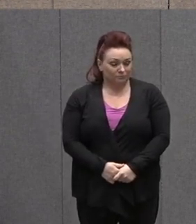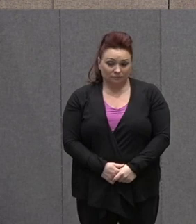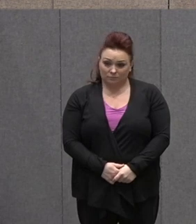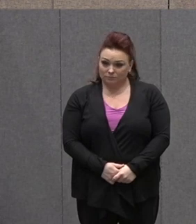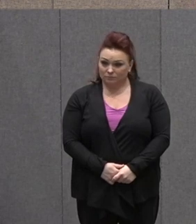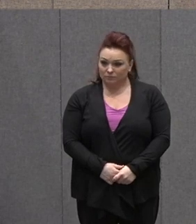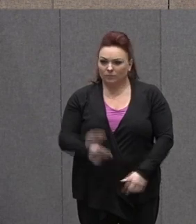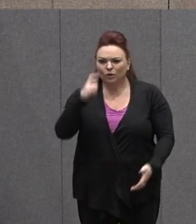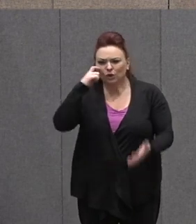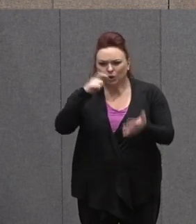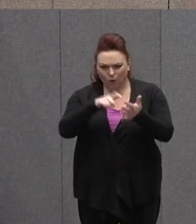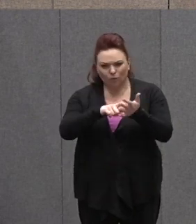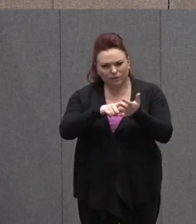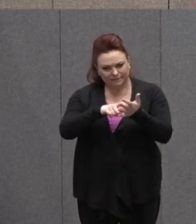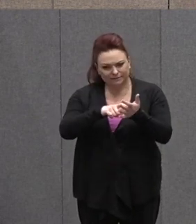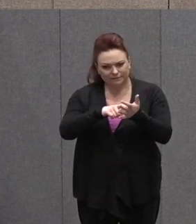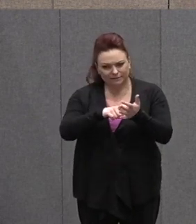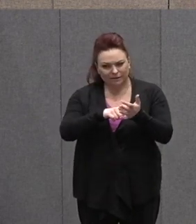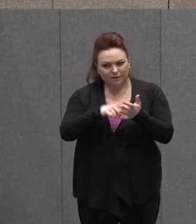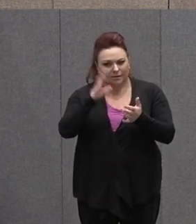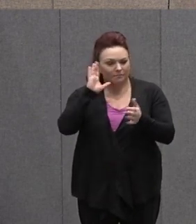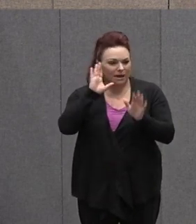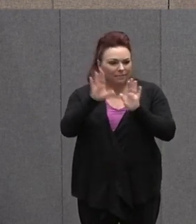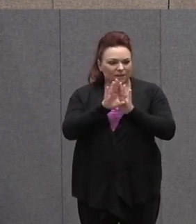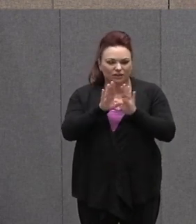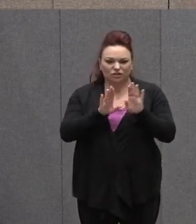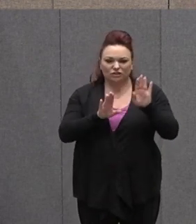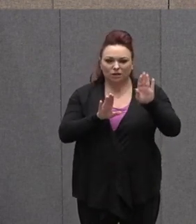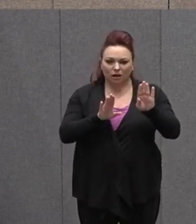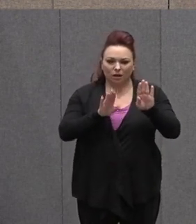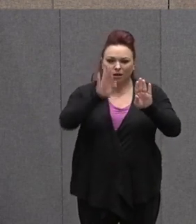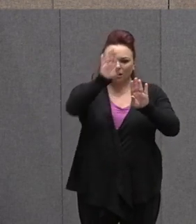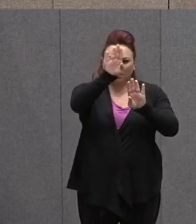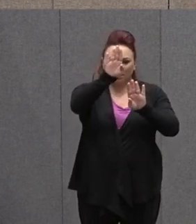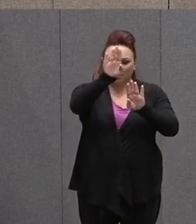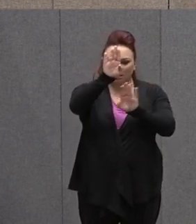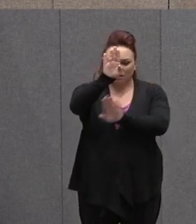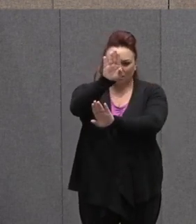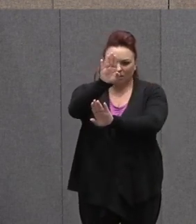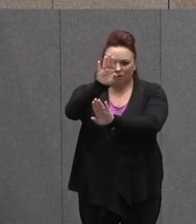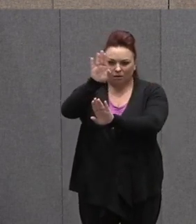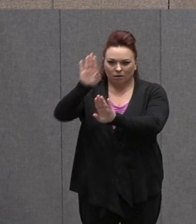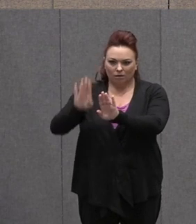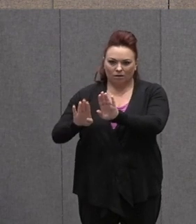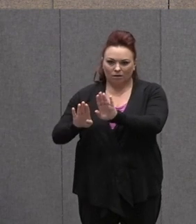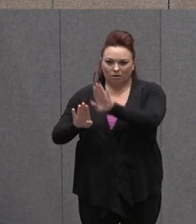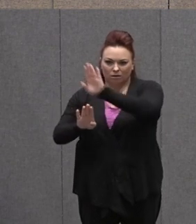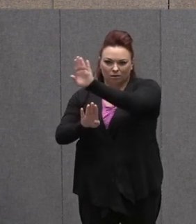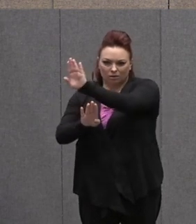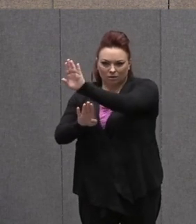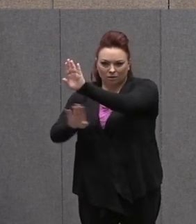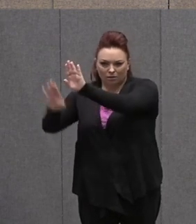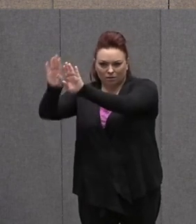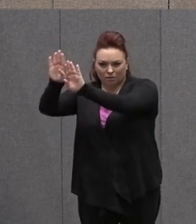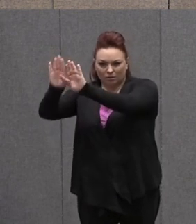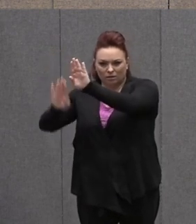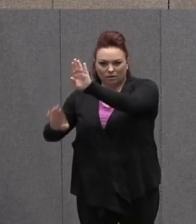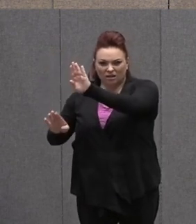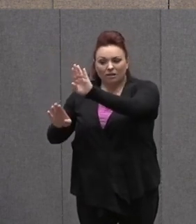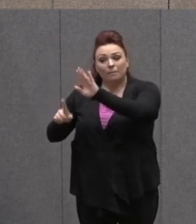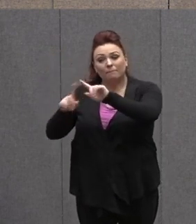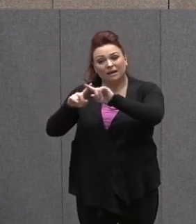Now, notice I staggered my photos so that they could fit on one page, but my events still go in